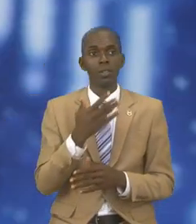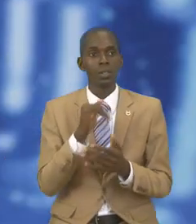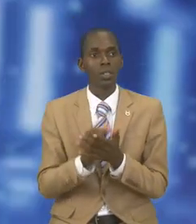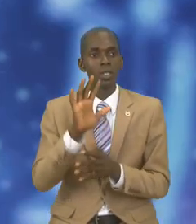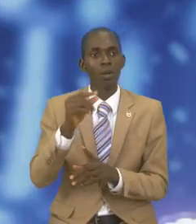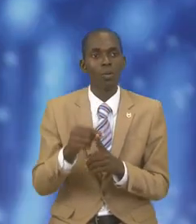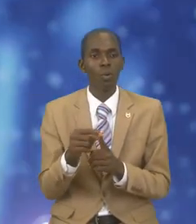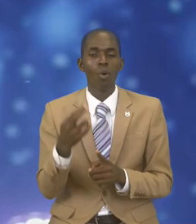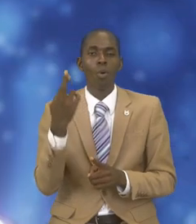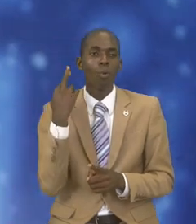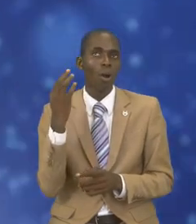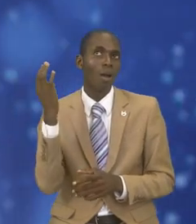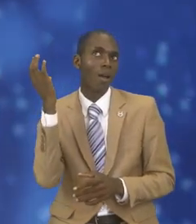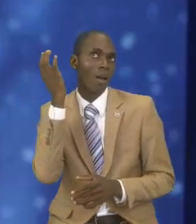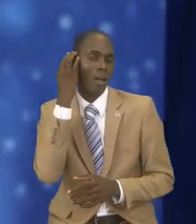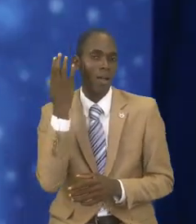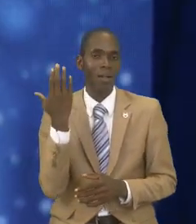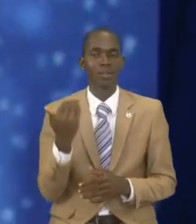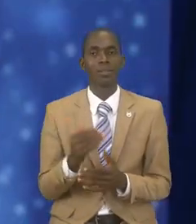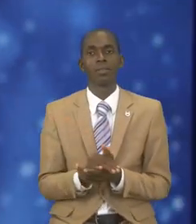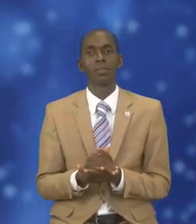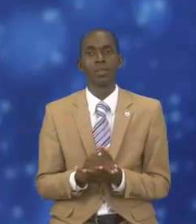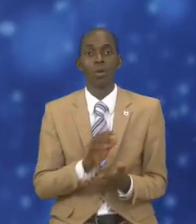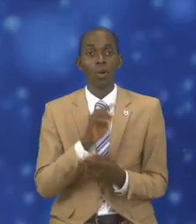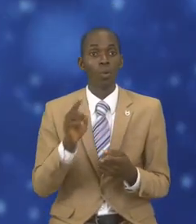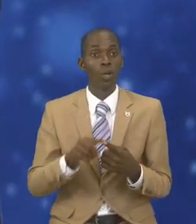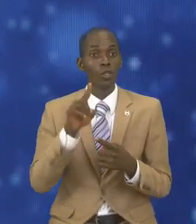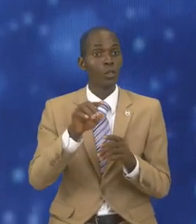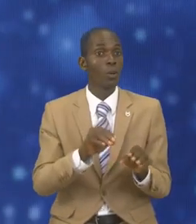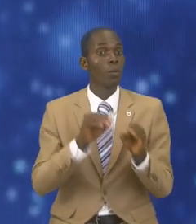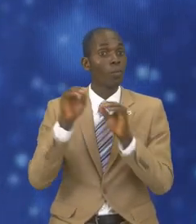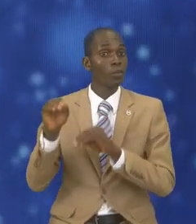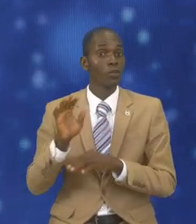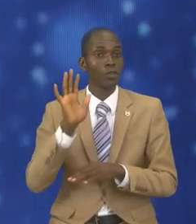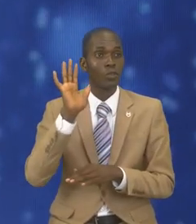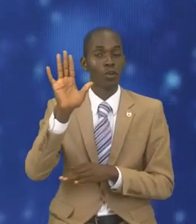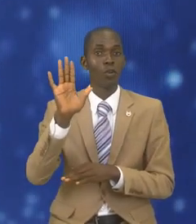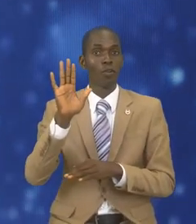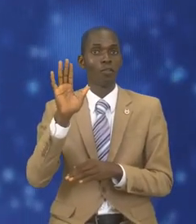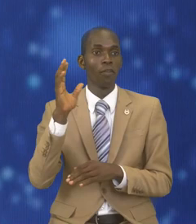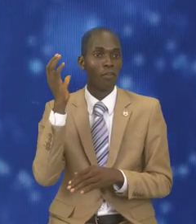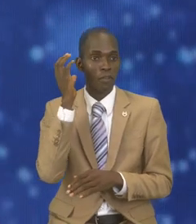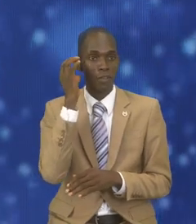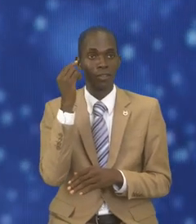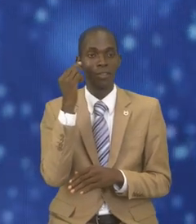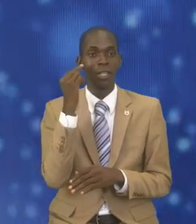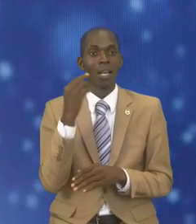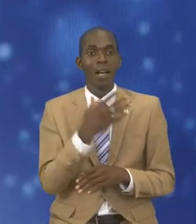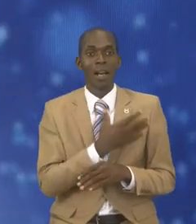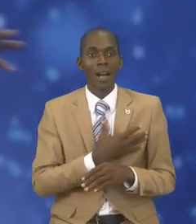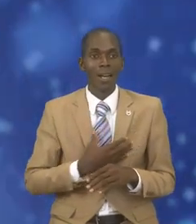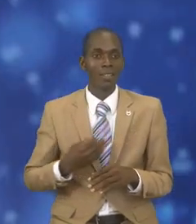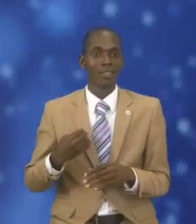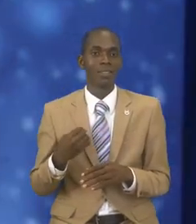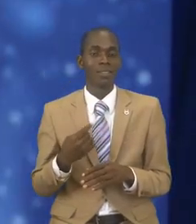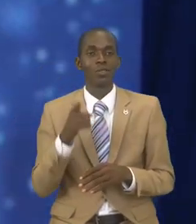were heard. When you set your face, you set your mind, and you say, I want the blessing of the Lord, and